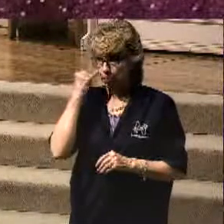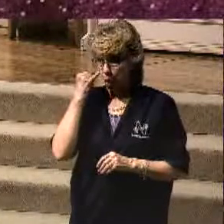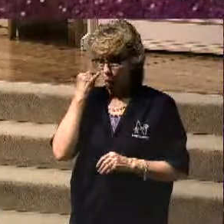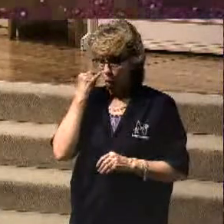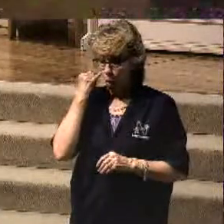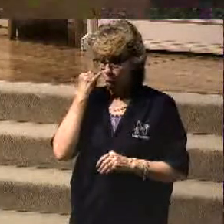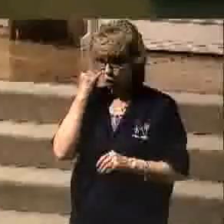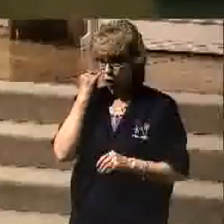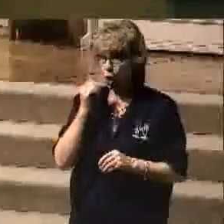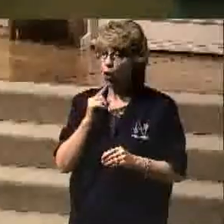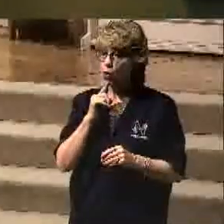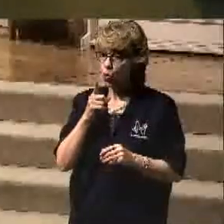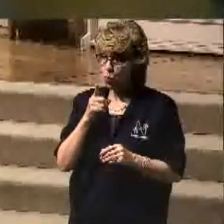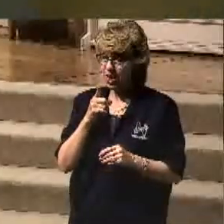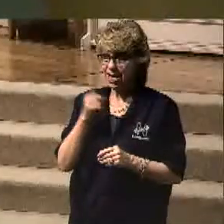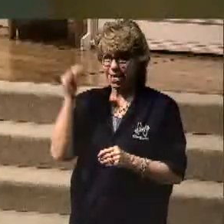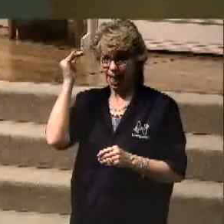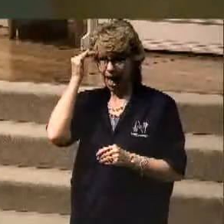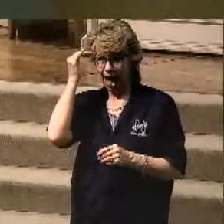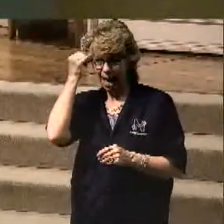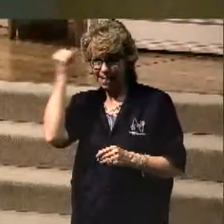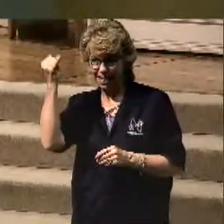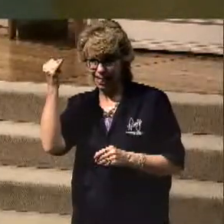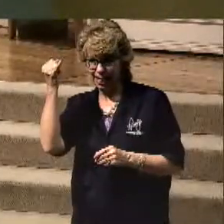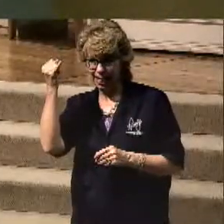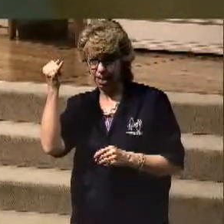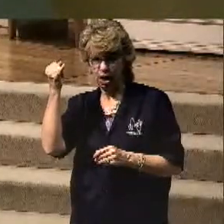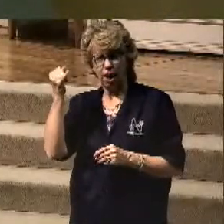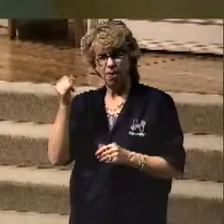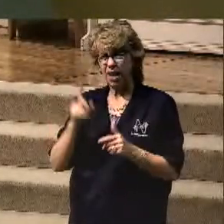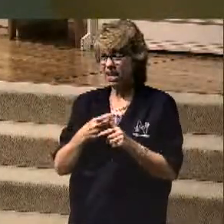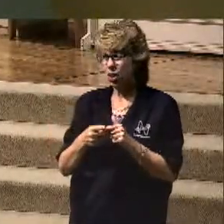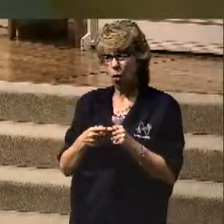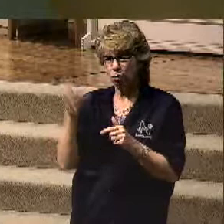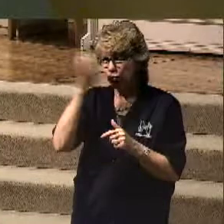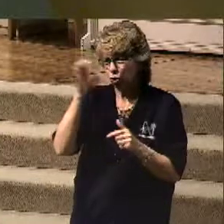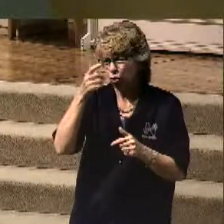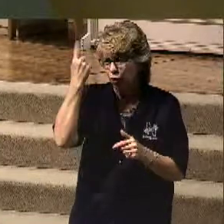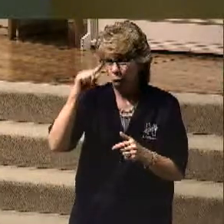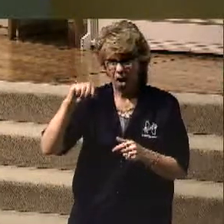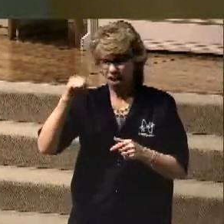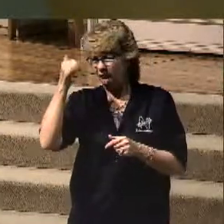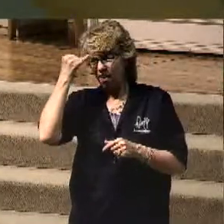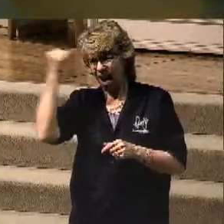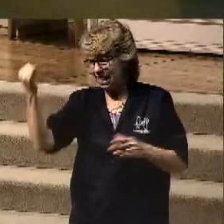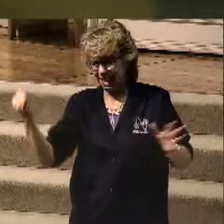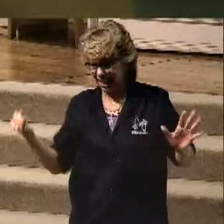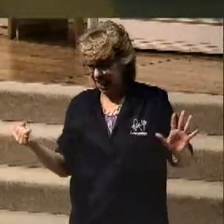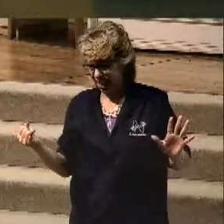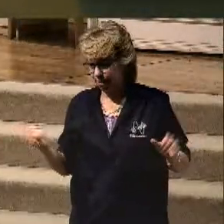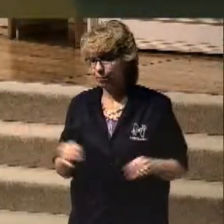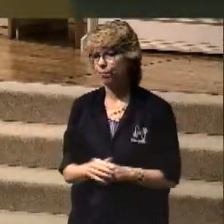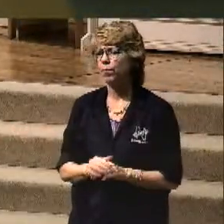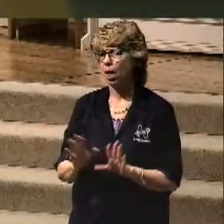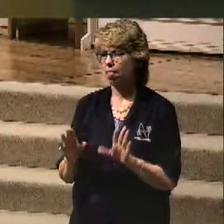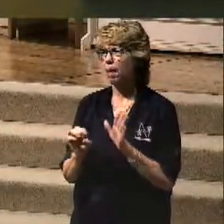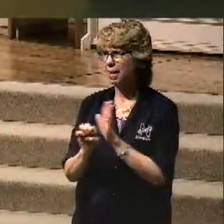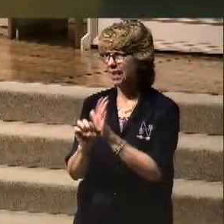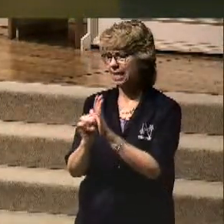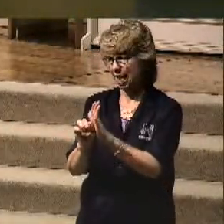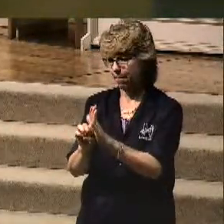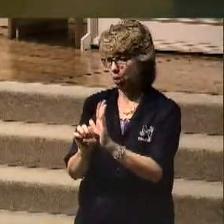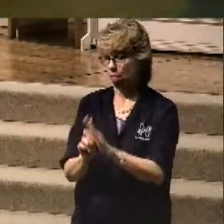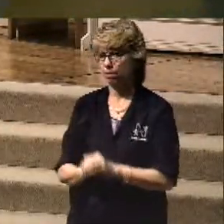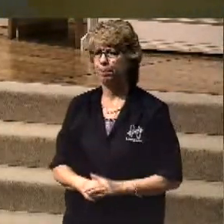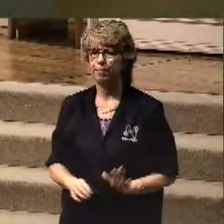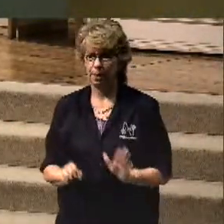sense makes good sense, seek no other sense." Okay? Now, let me illustrate that for you from a